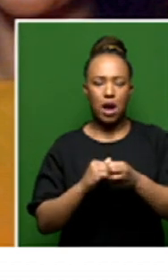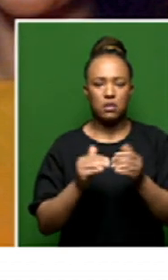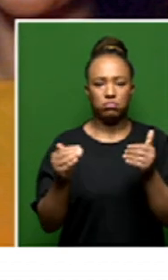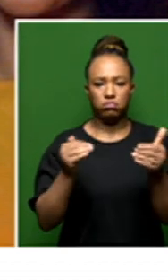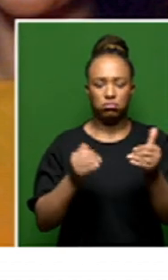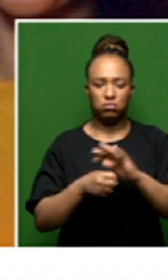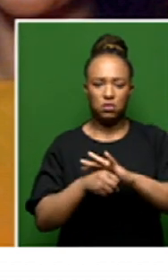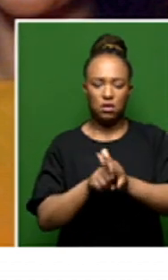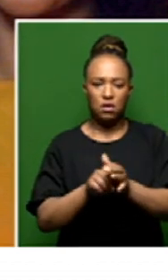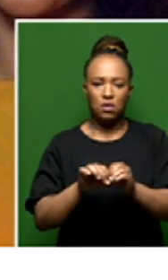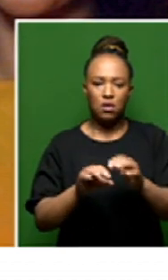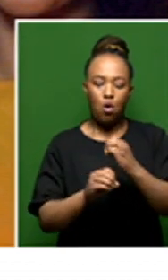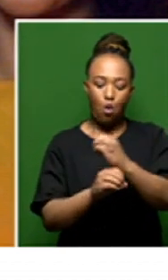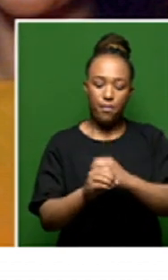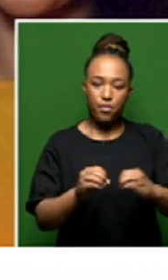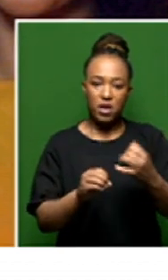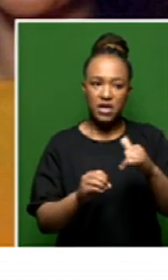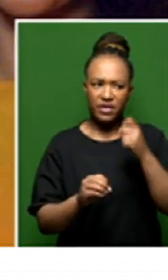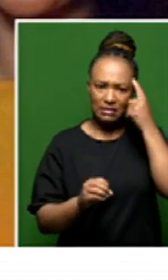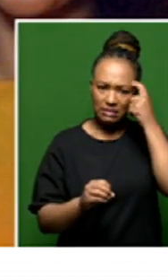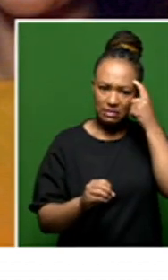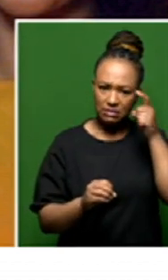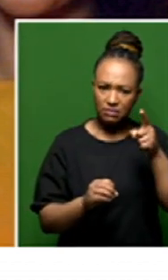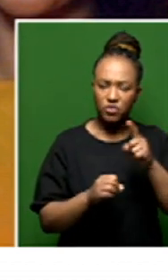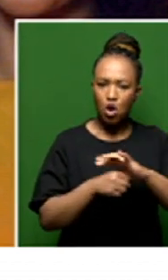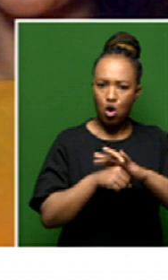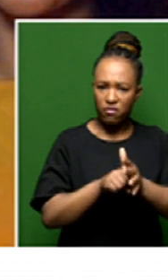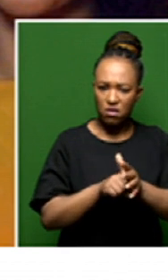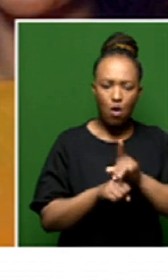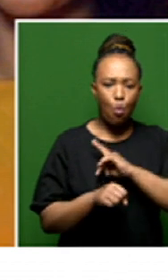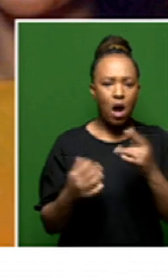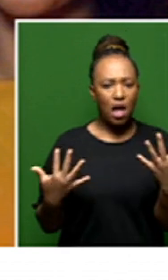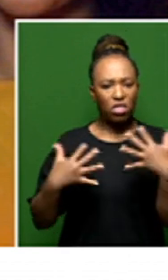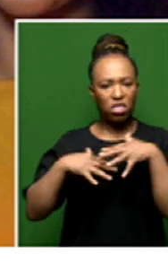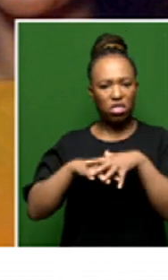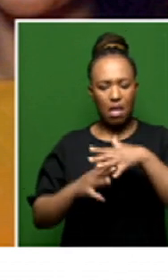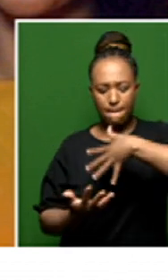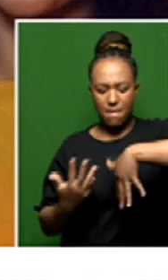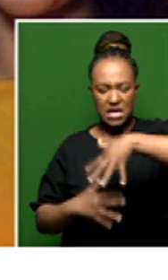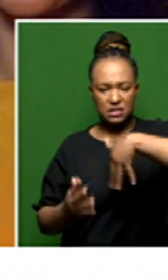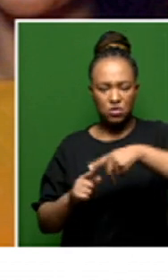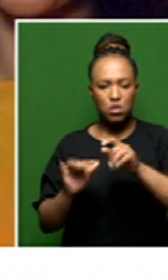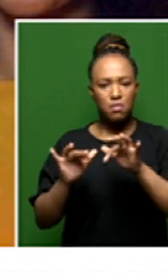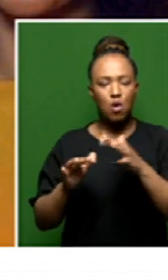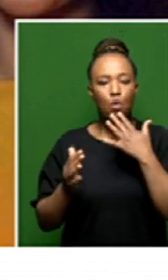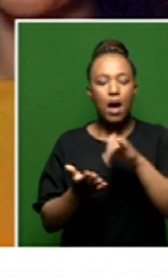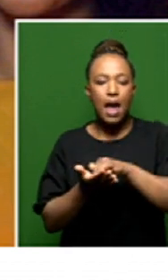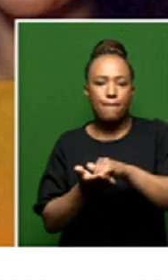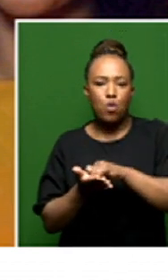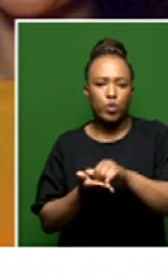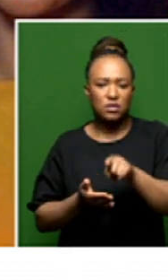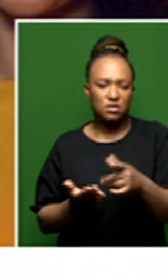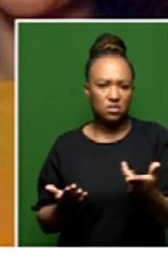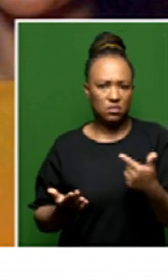are suspected of having COVID, why are we then allowed to mix with other people within the airport, you know? Yeah. Just from